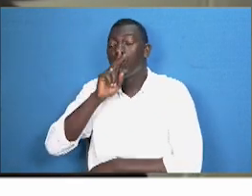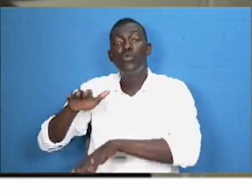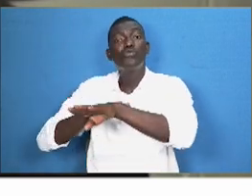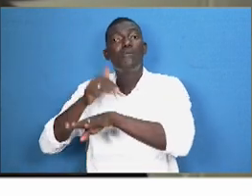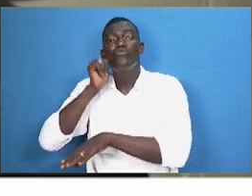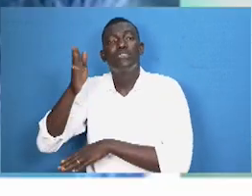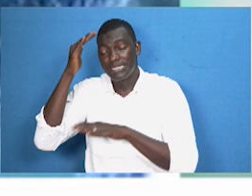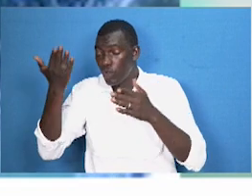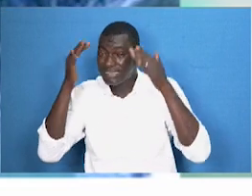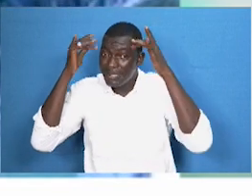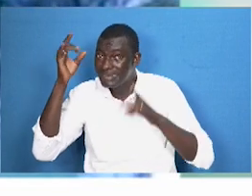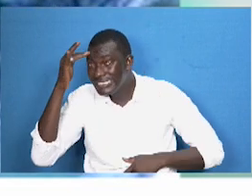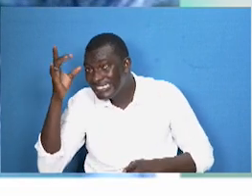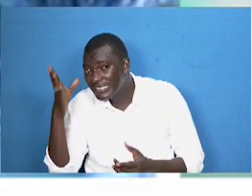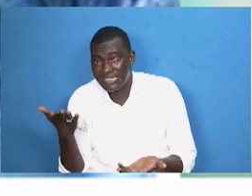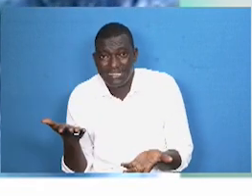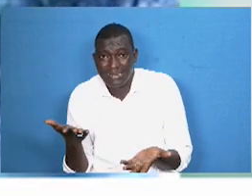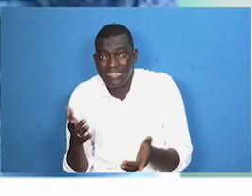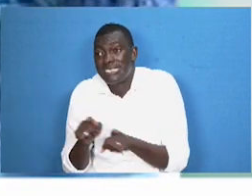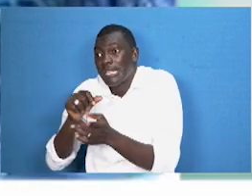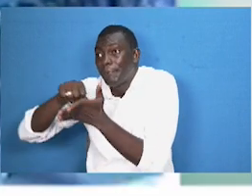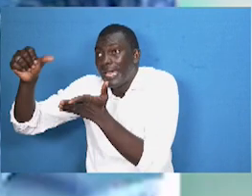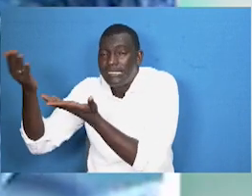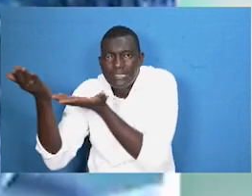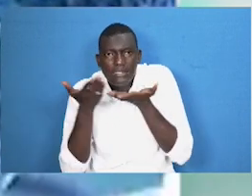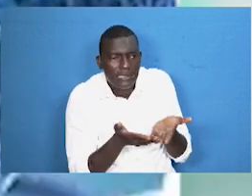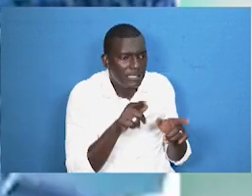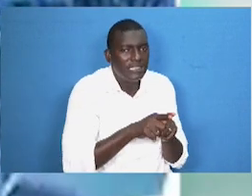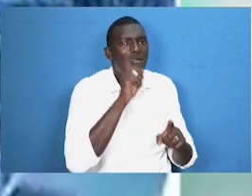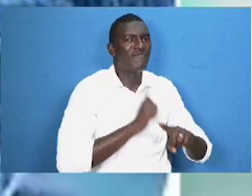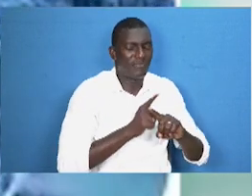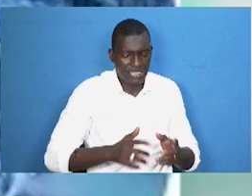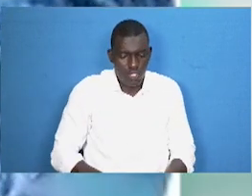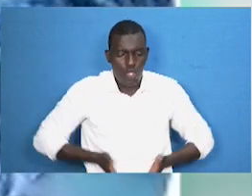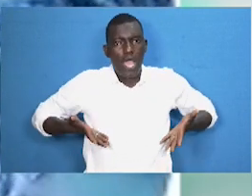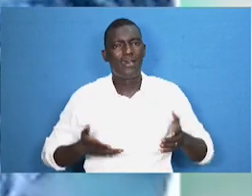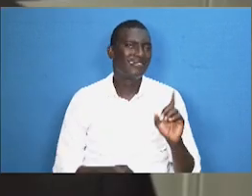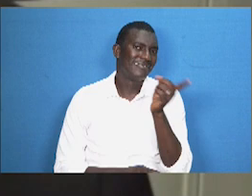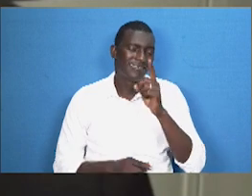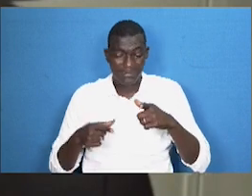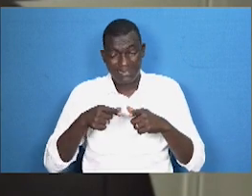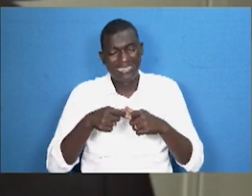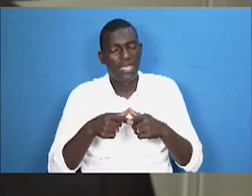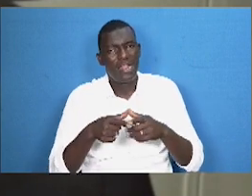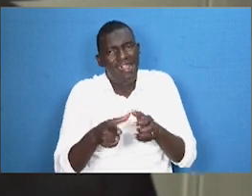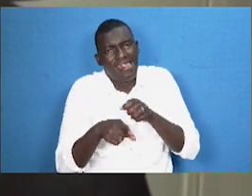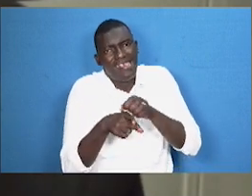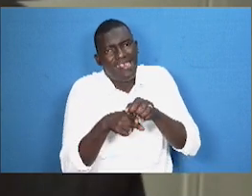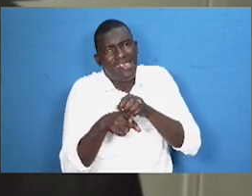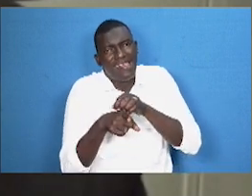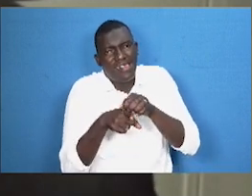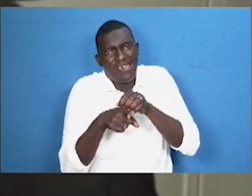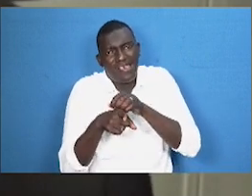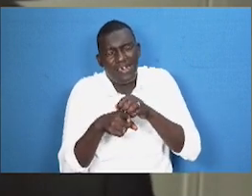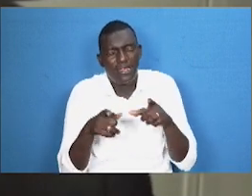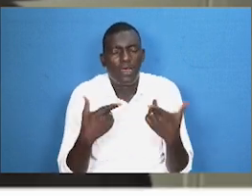initial user. Sometimes we are so much in a rush that we don't want to wash these panties. What will happen is you will just put it on. Certain times you just